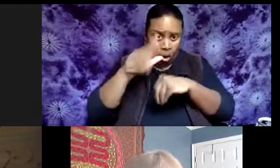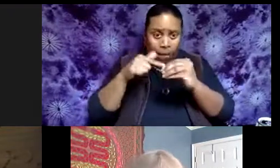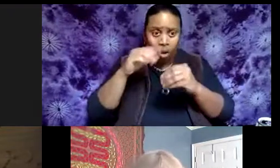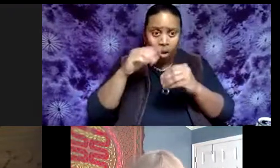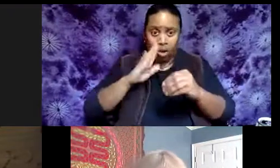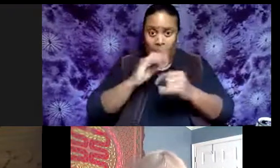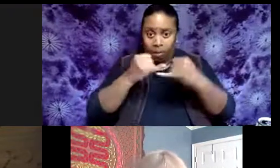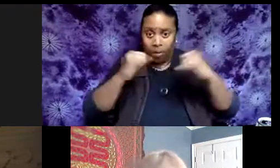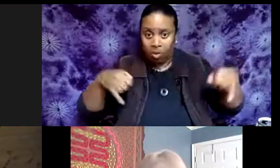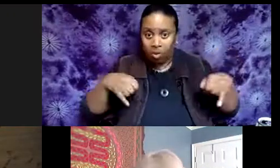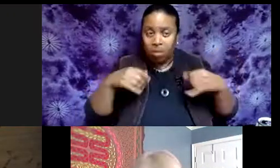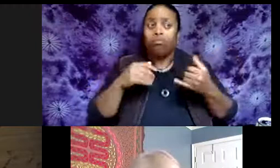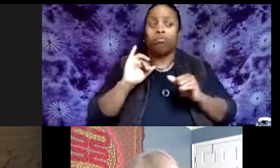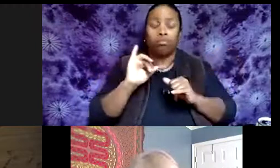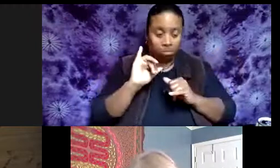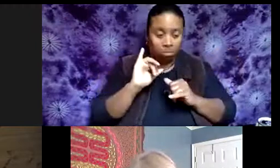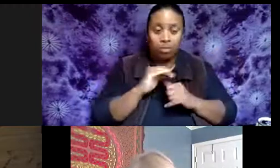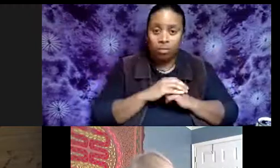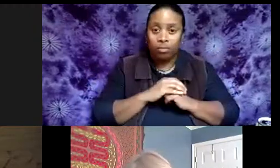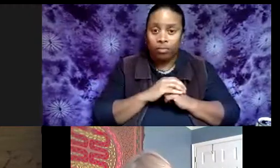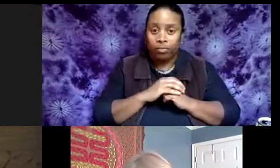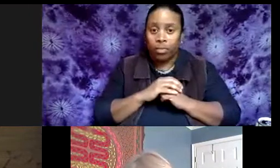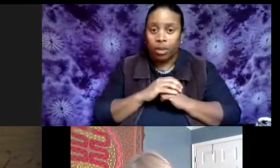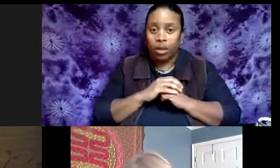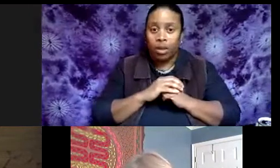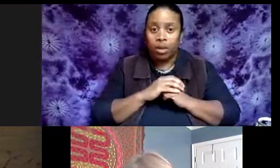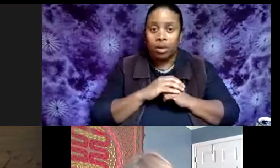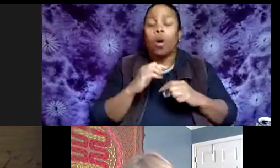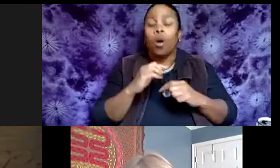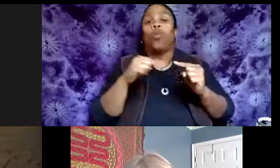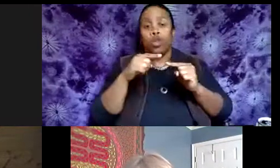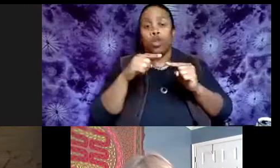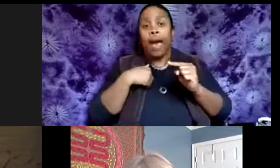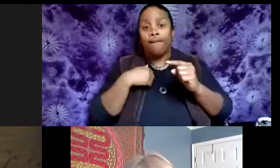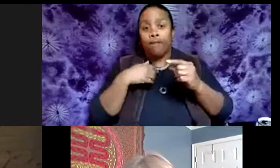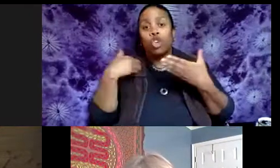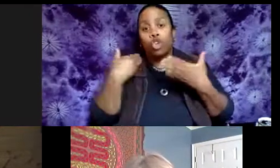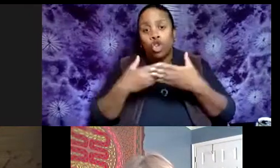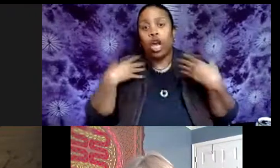are my boundaries. And once you have